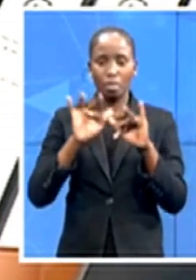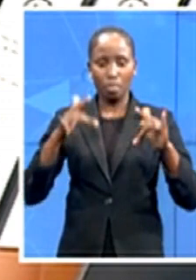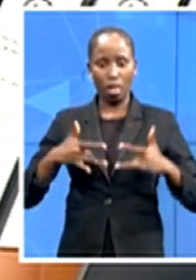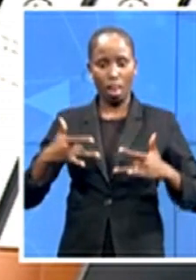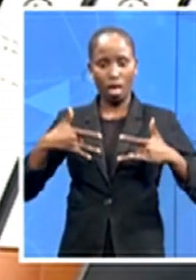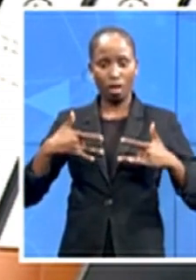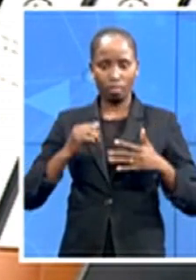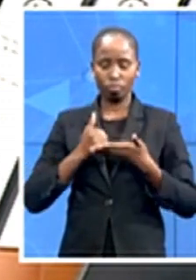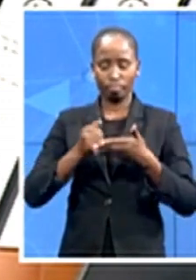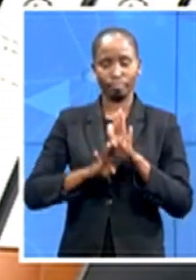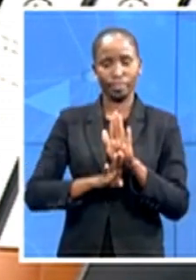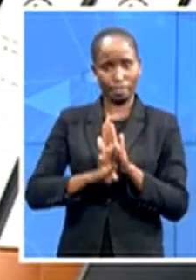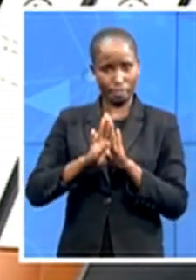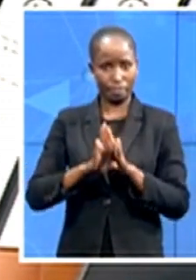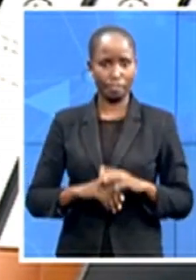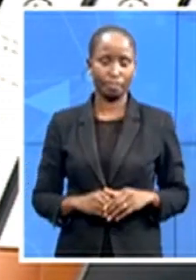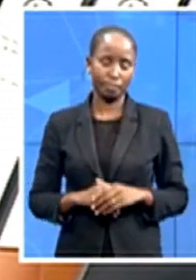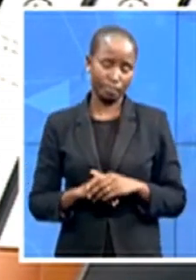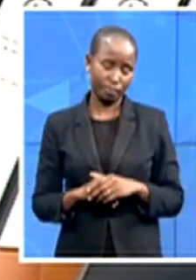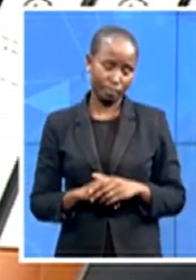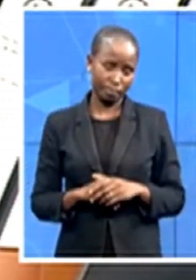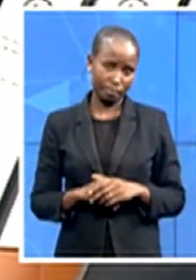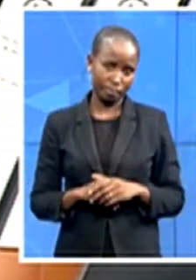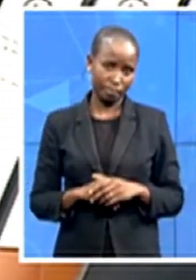The second option was